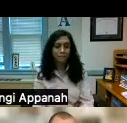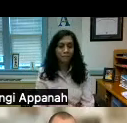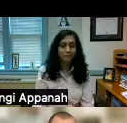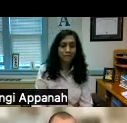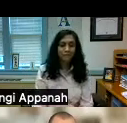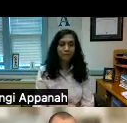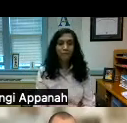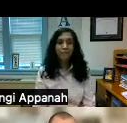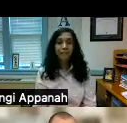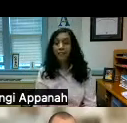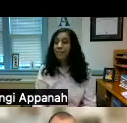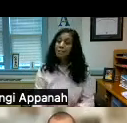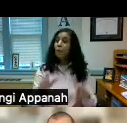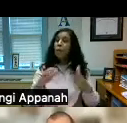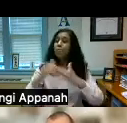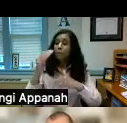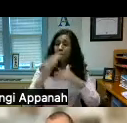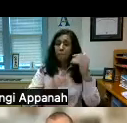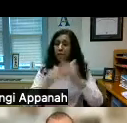or teachers.